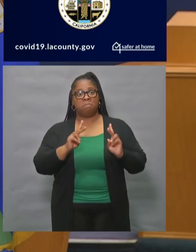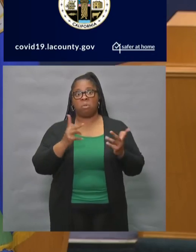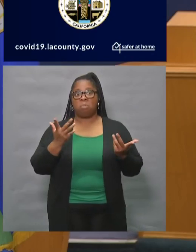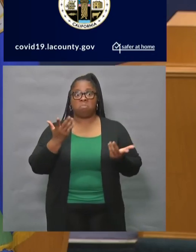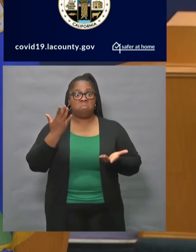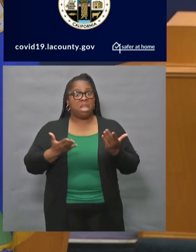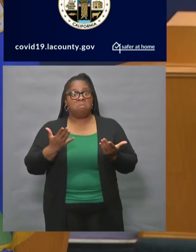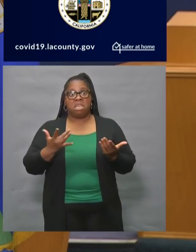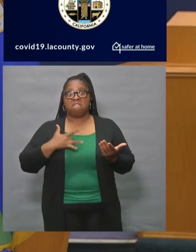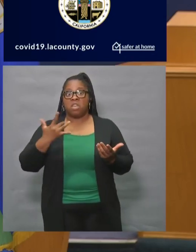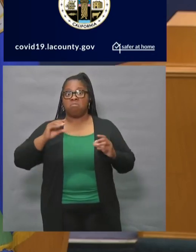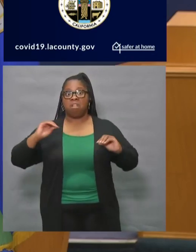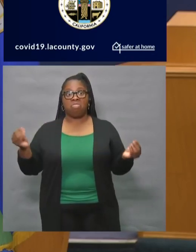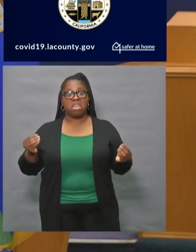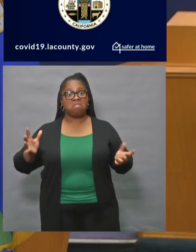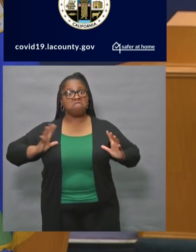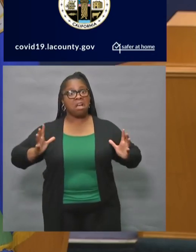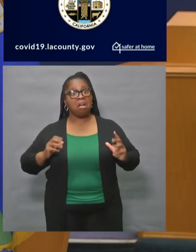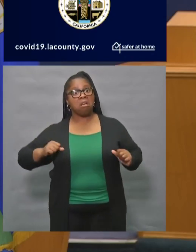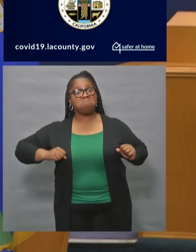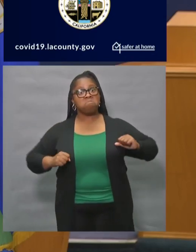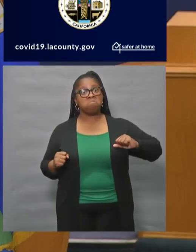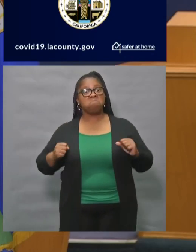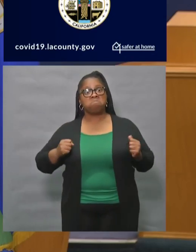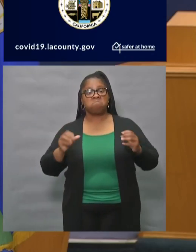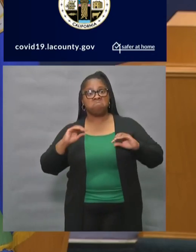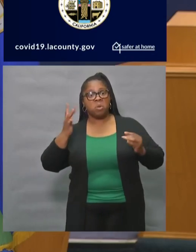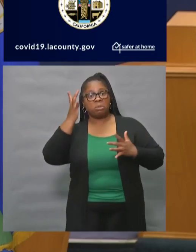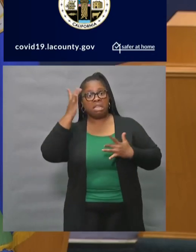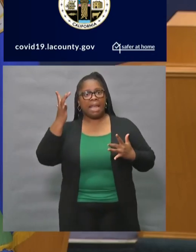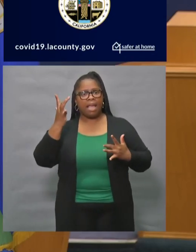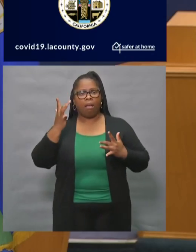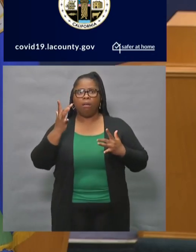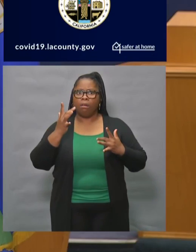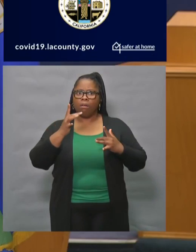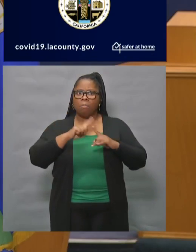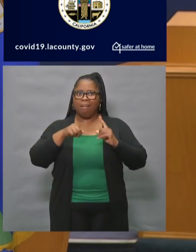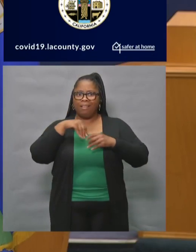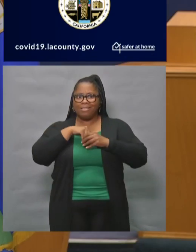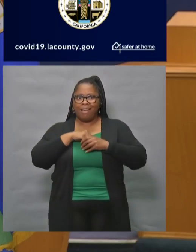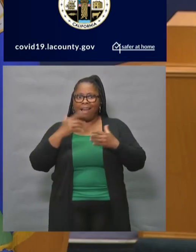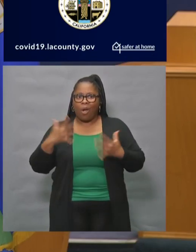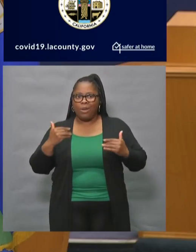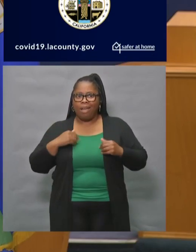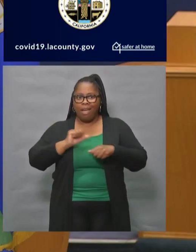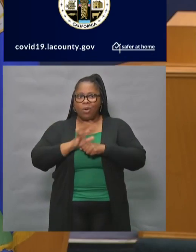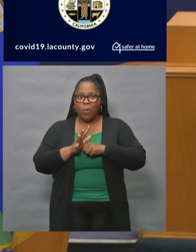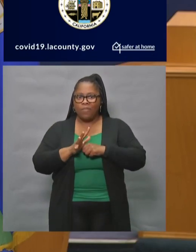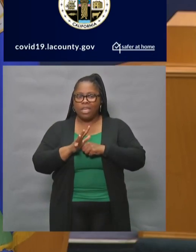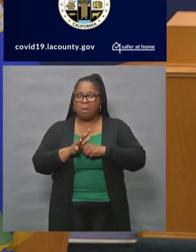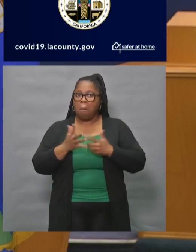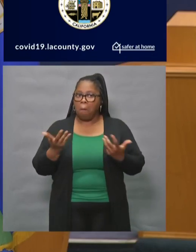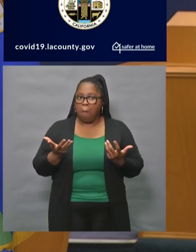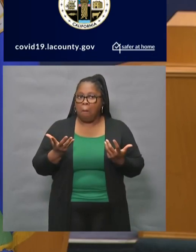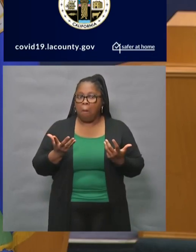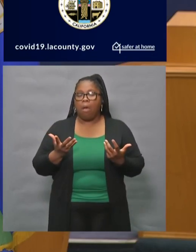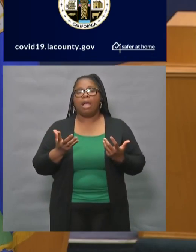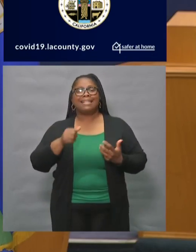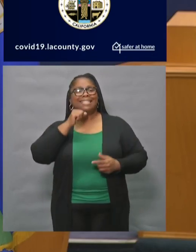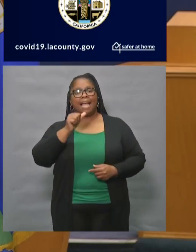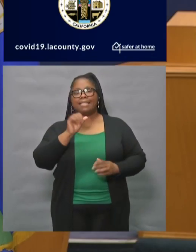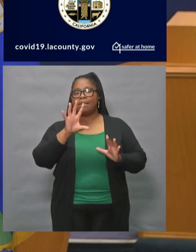any symptoms, as well as people who were infected and showed some symptoms. It just doesn't give you information